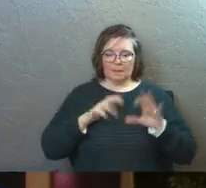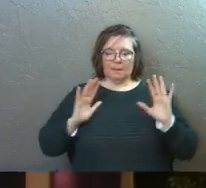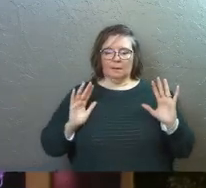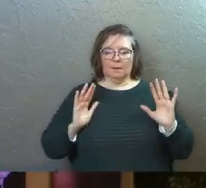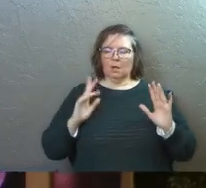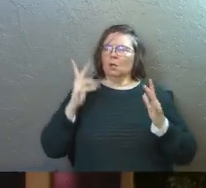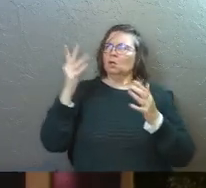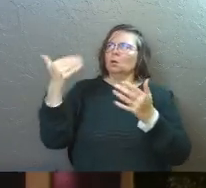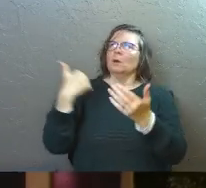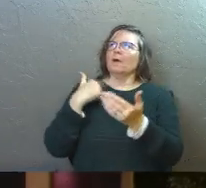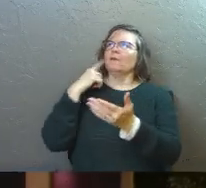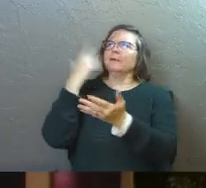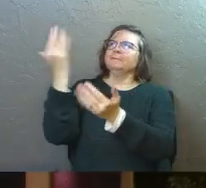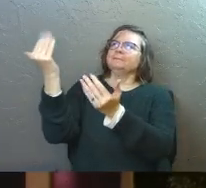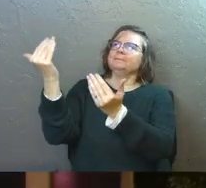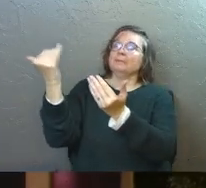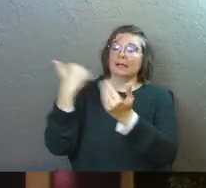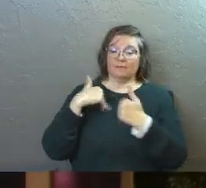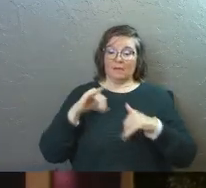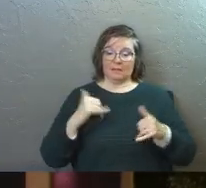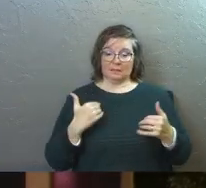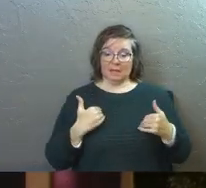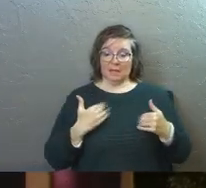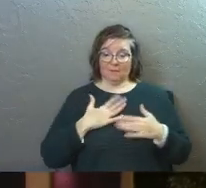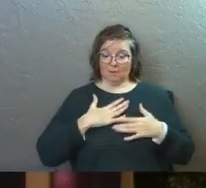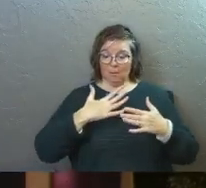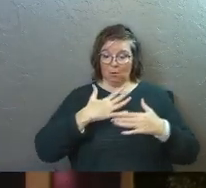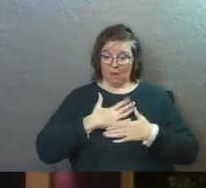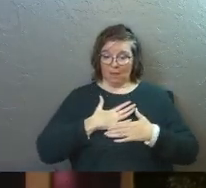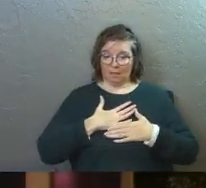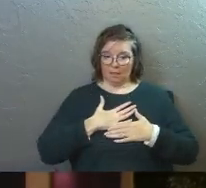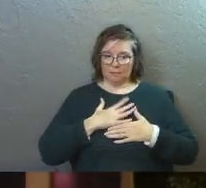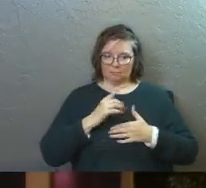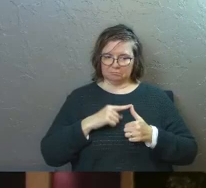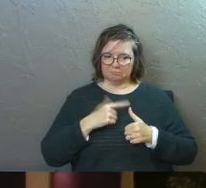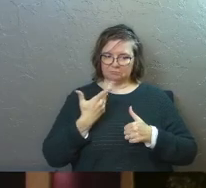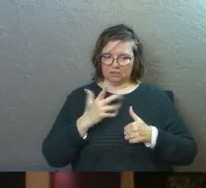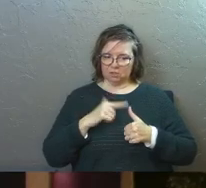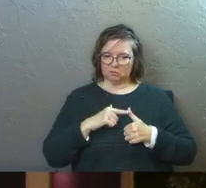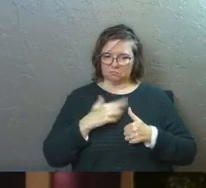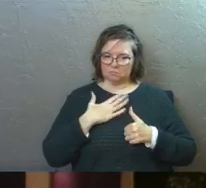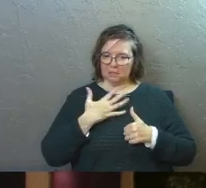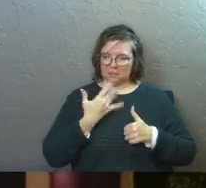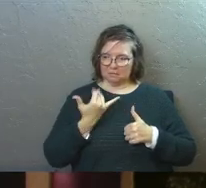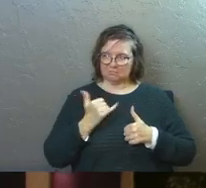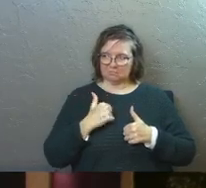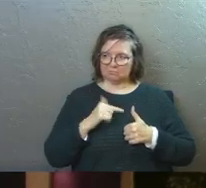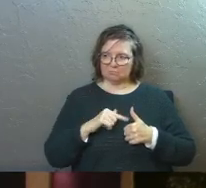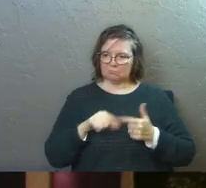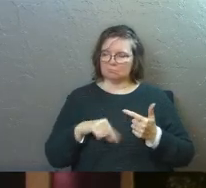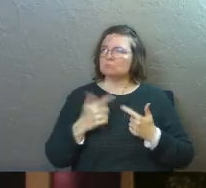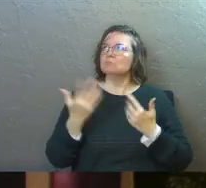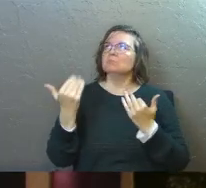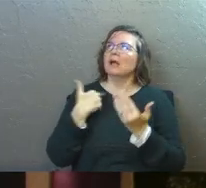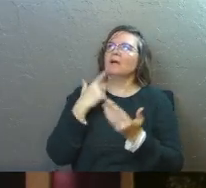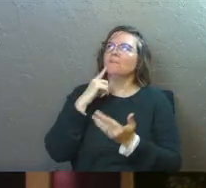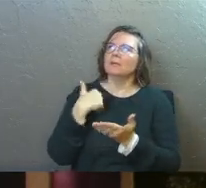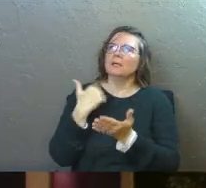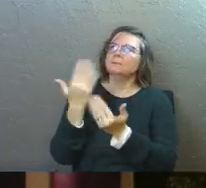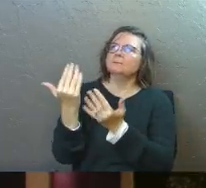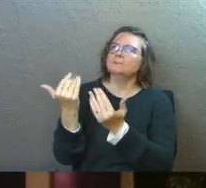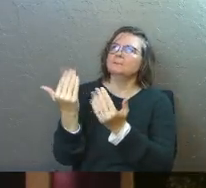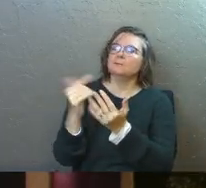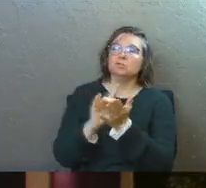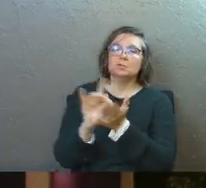all right, Lord, what do you have for me? Because if I still got breath in my lungs, yeah, I'm breathing. There it is. What do you have for me,